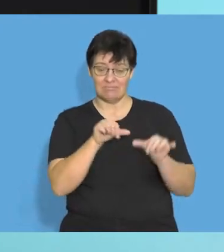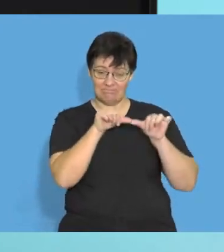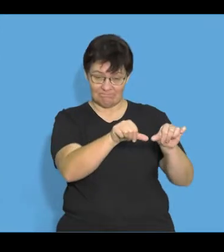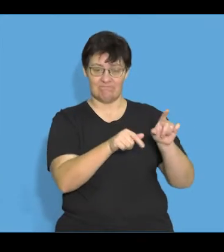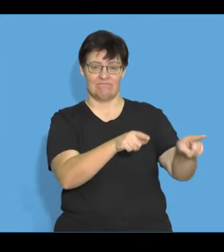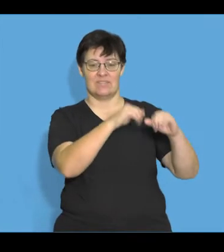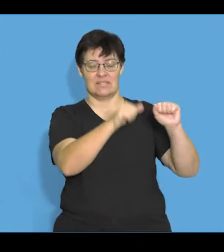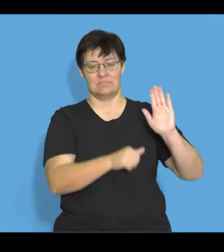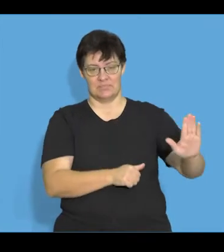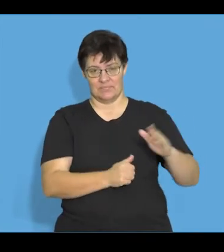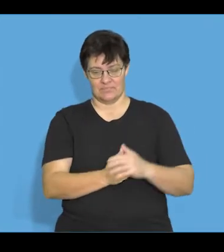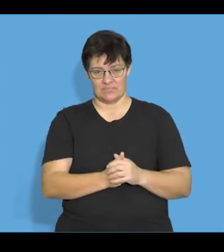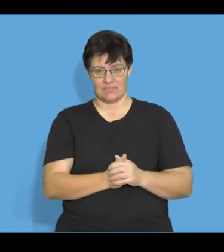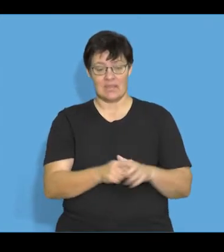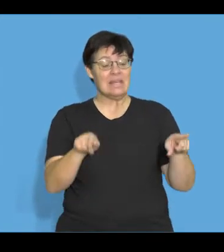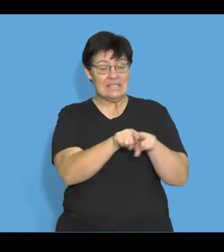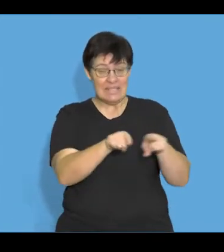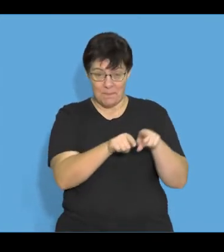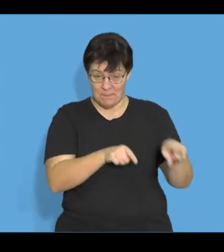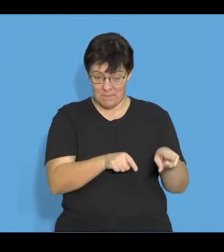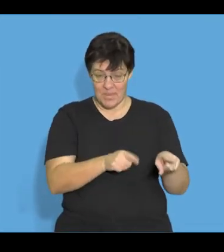system. Let's take that same transaction